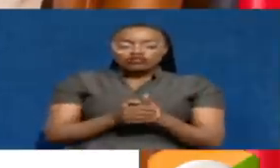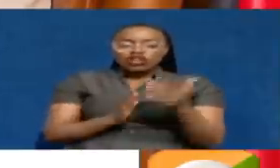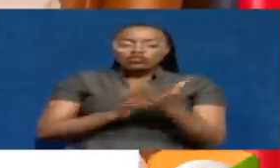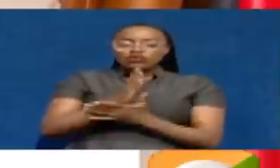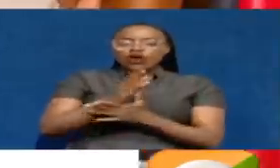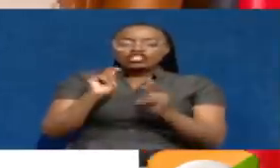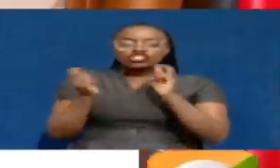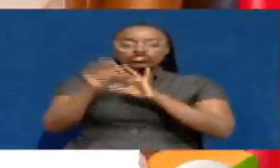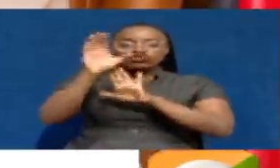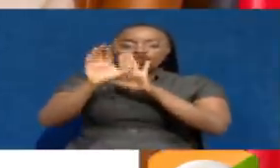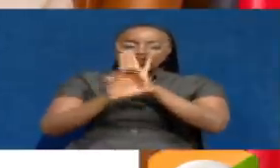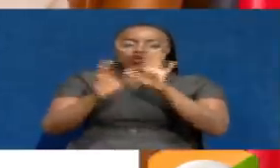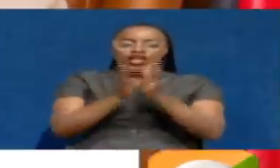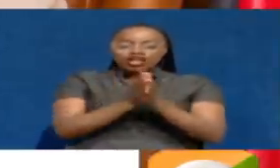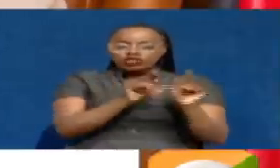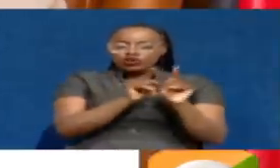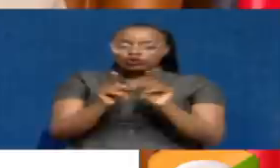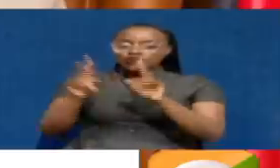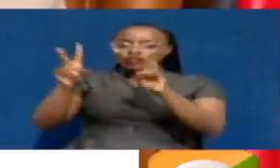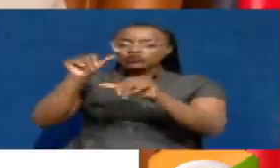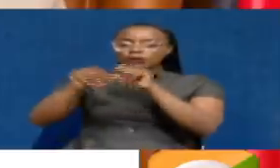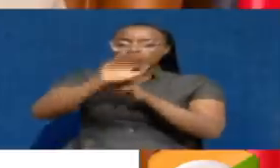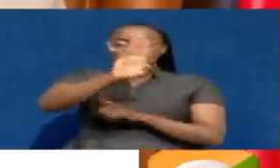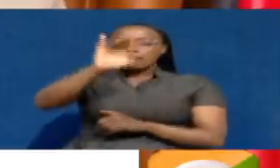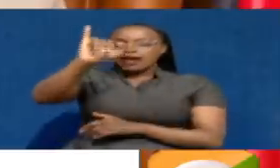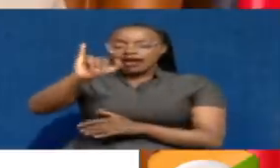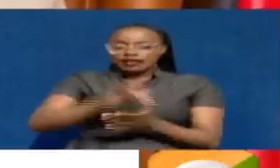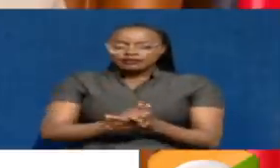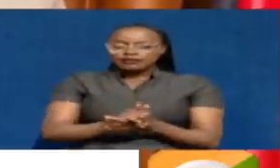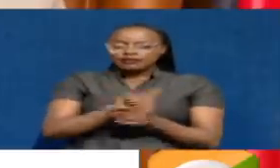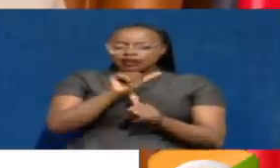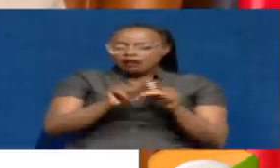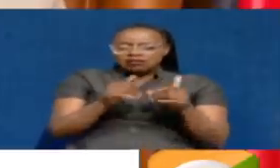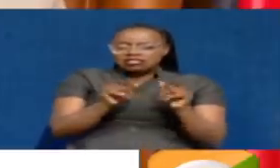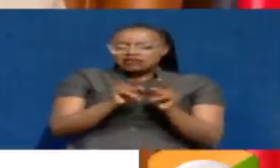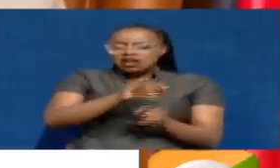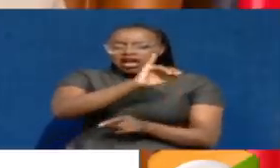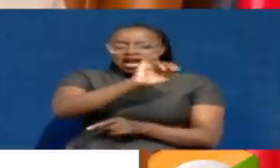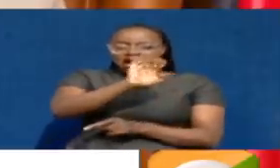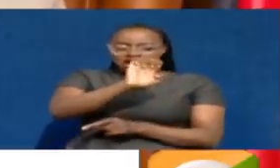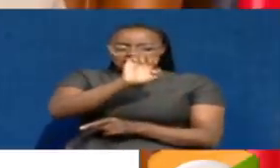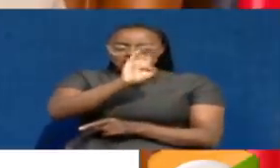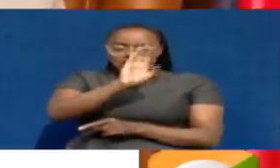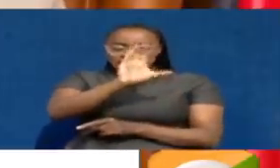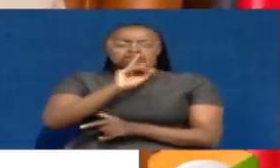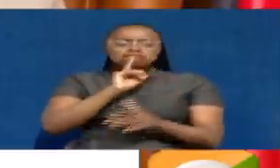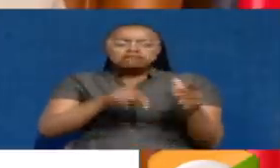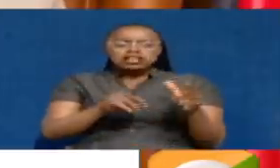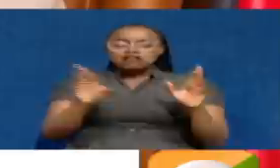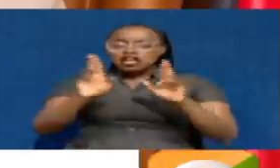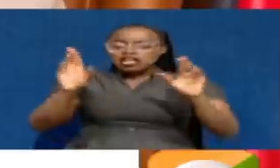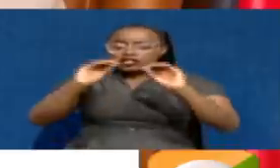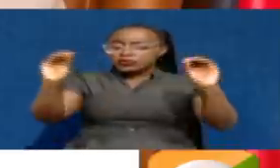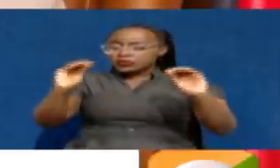through a referendum and passing the BBI. And on the flip side, IEBC says it's not ready